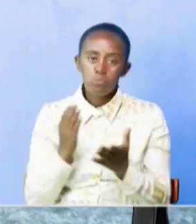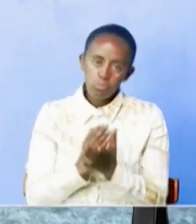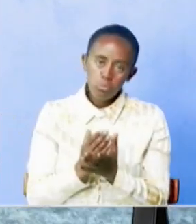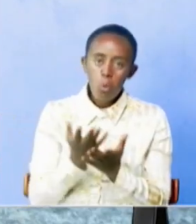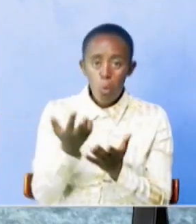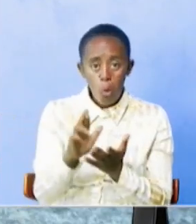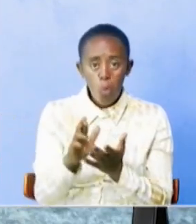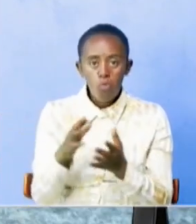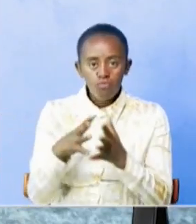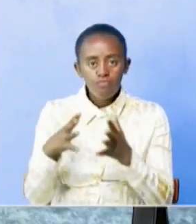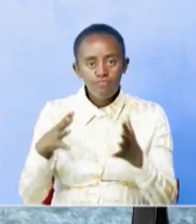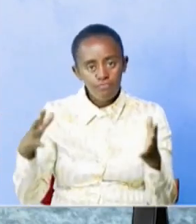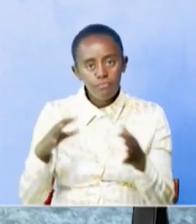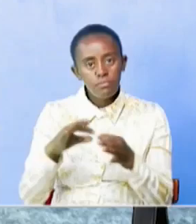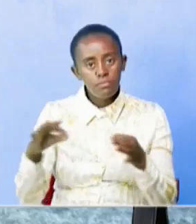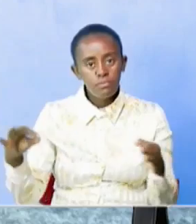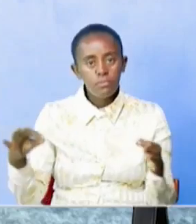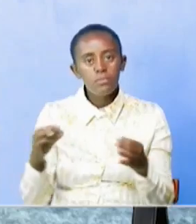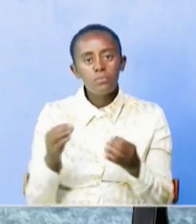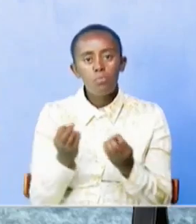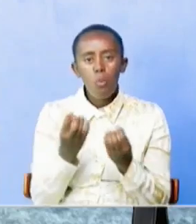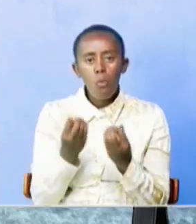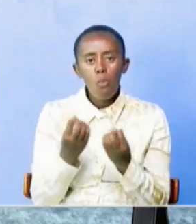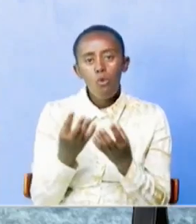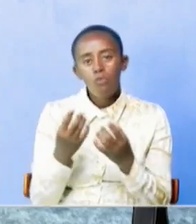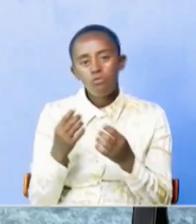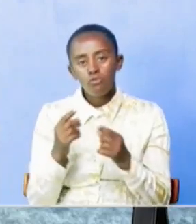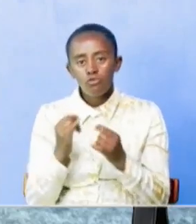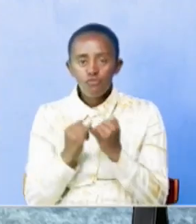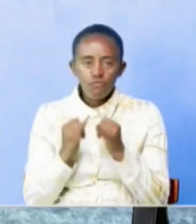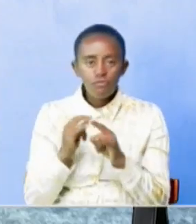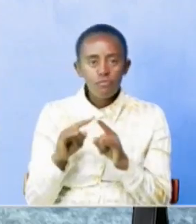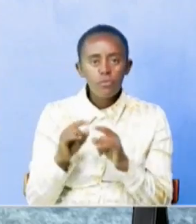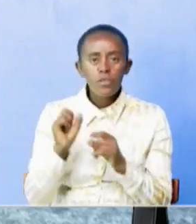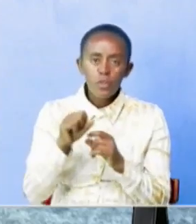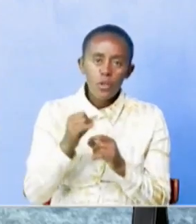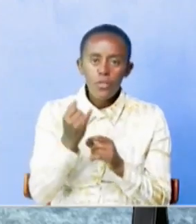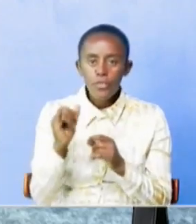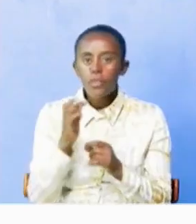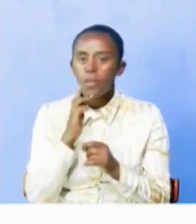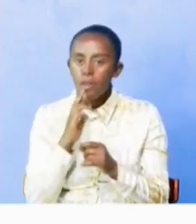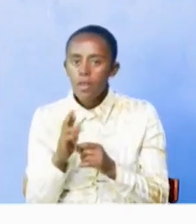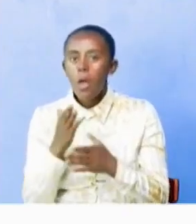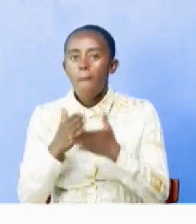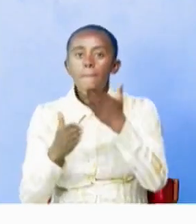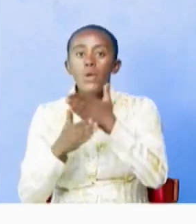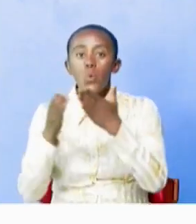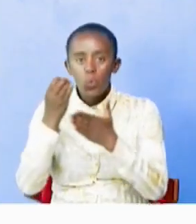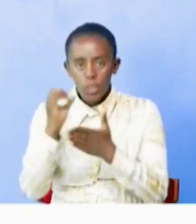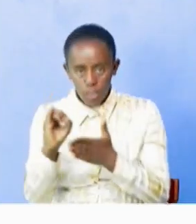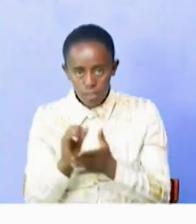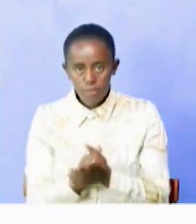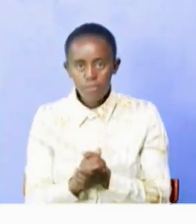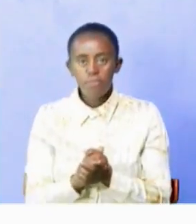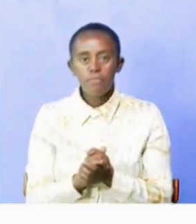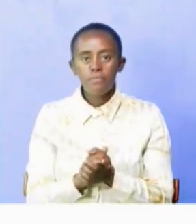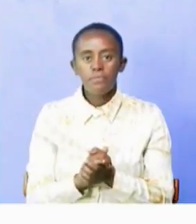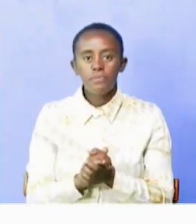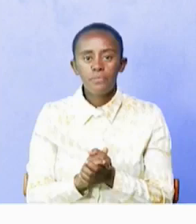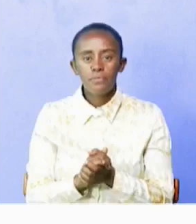want, or you might continue if you want to give more context by saying, yes, they are building